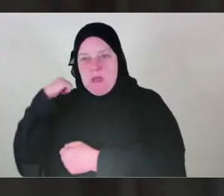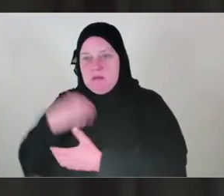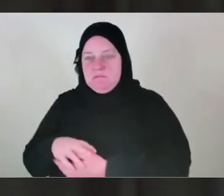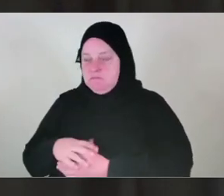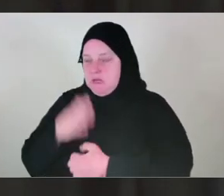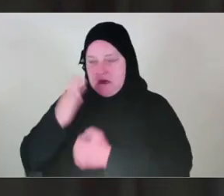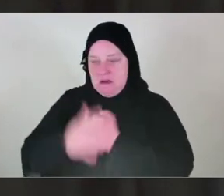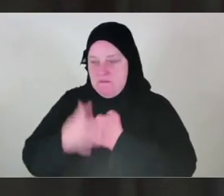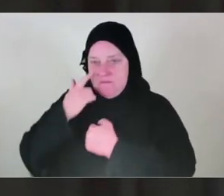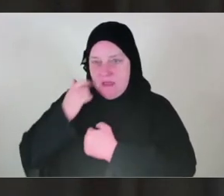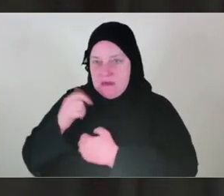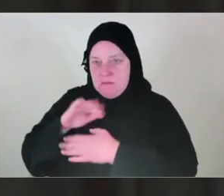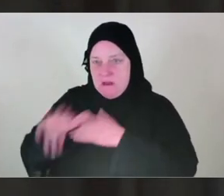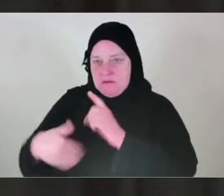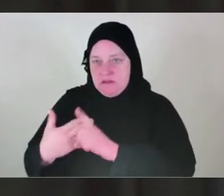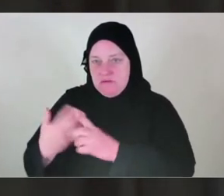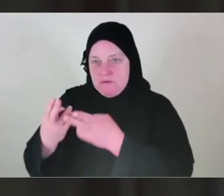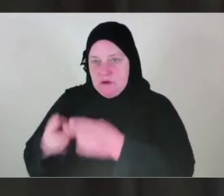She was